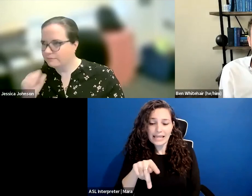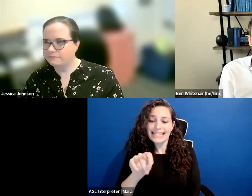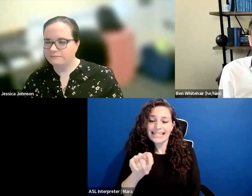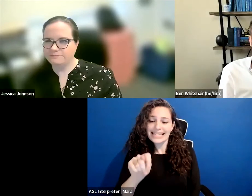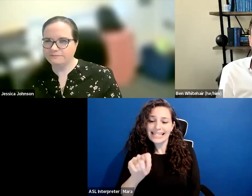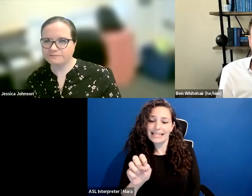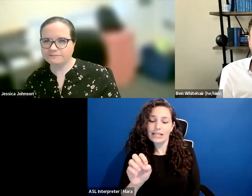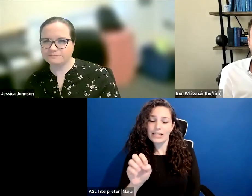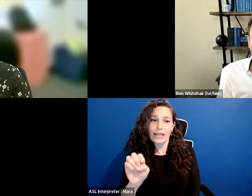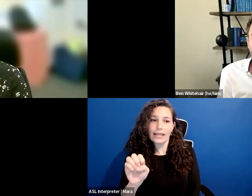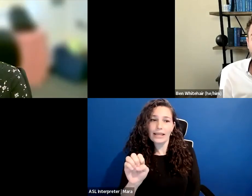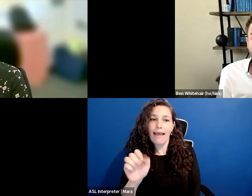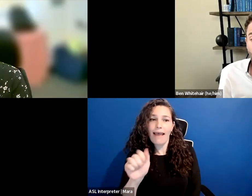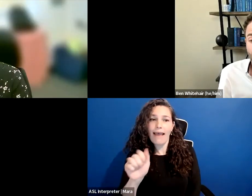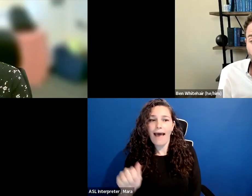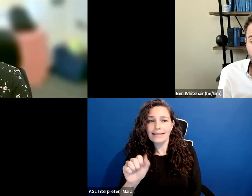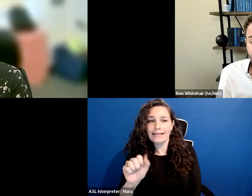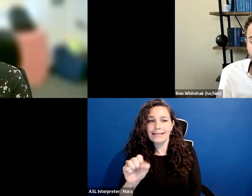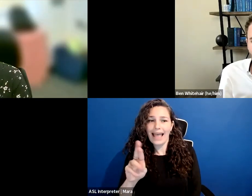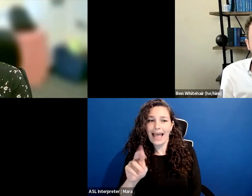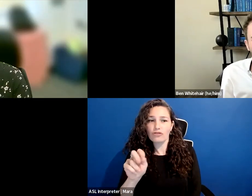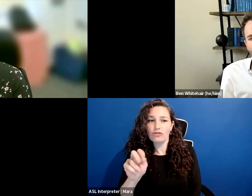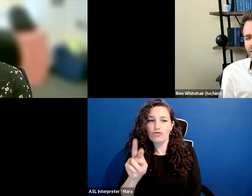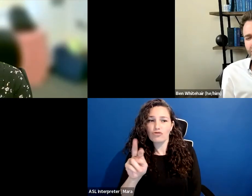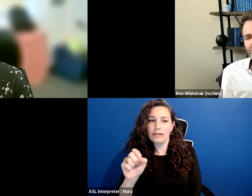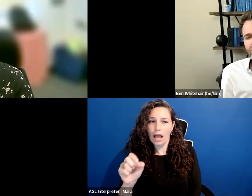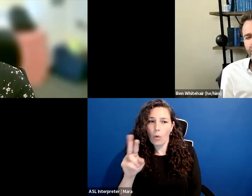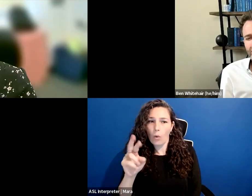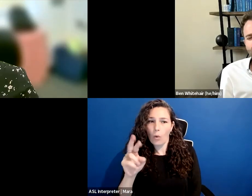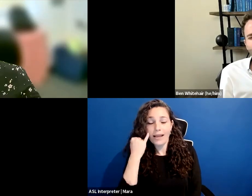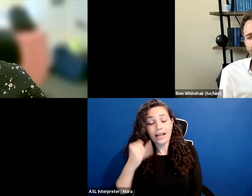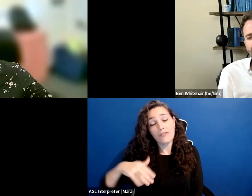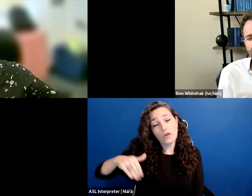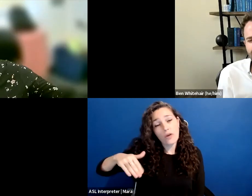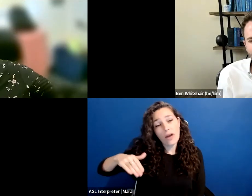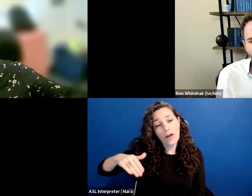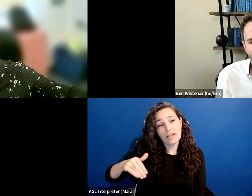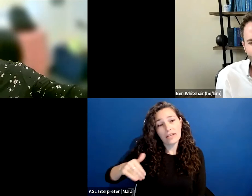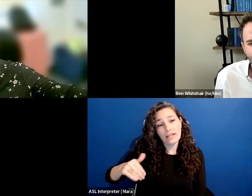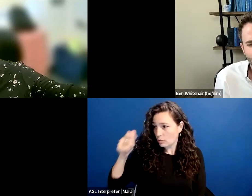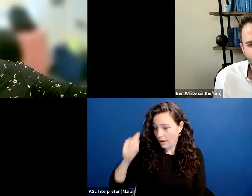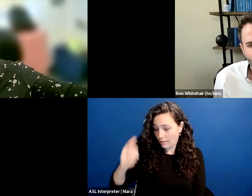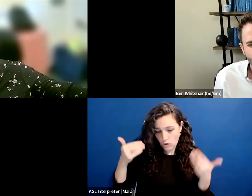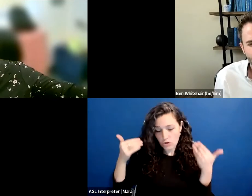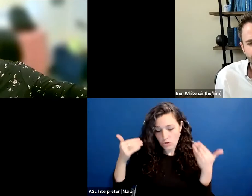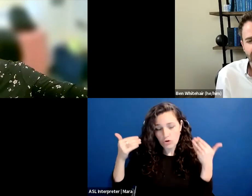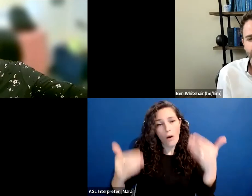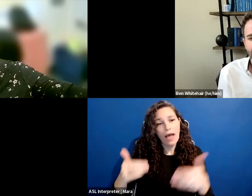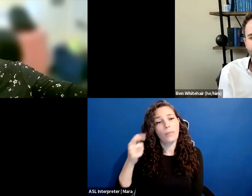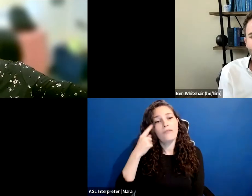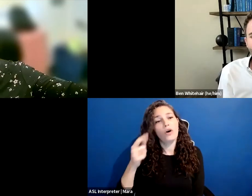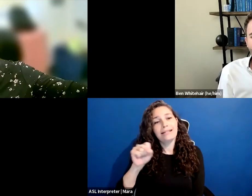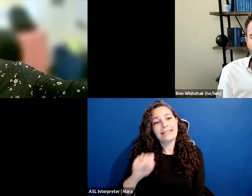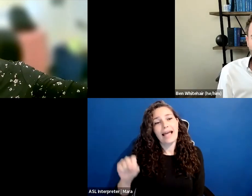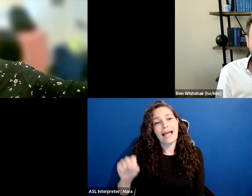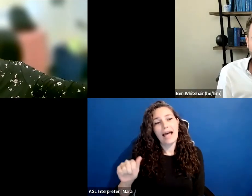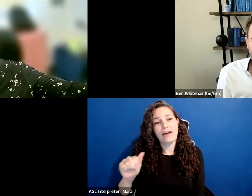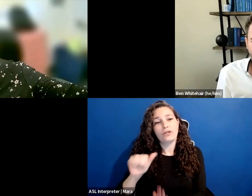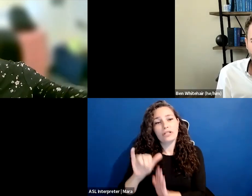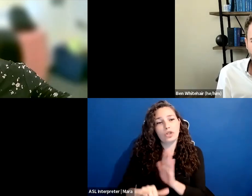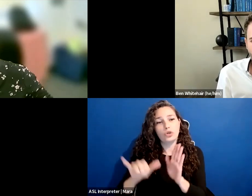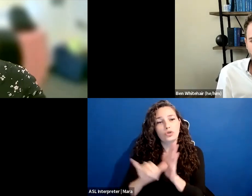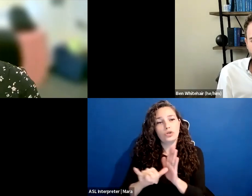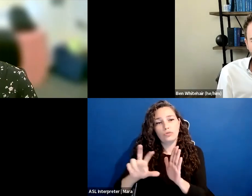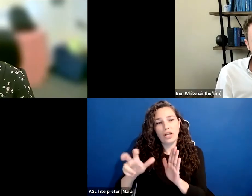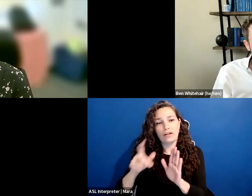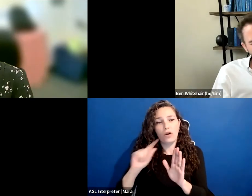pteoe@sagaftra.org. And before we go, if you haven't already, go ahead and subscribe to SAG-AFTRA's YouTube channel to get updates on all of the